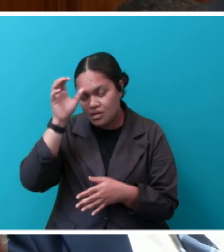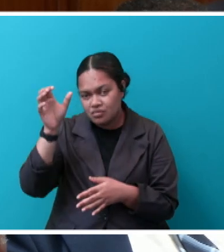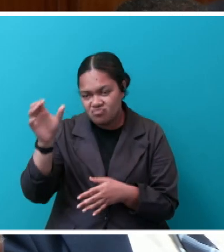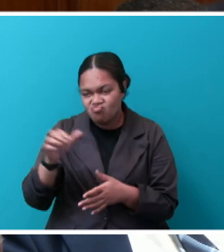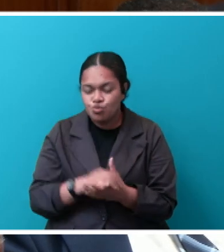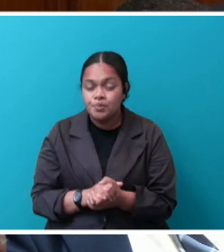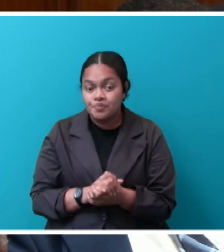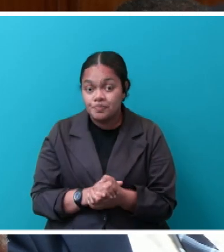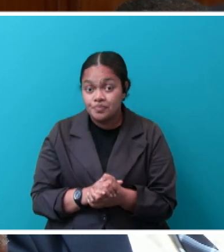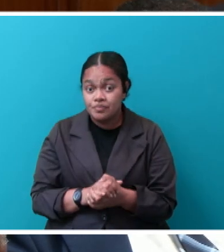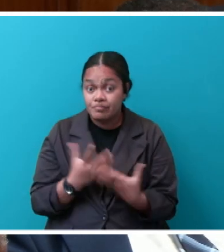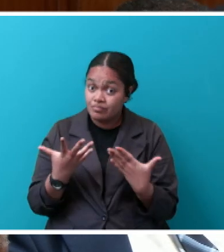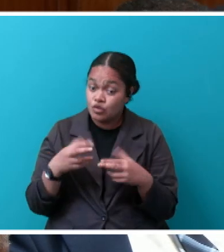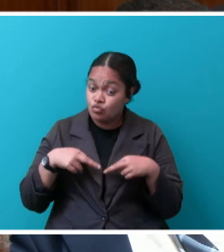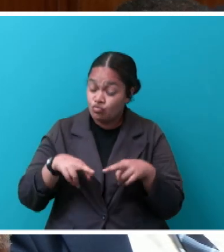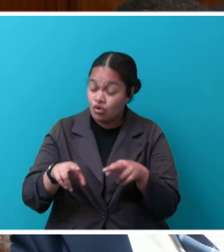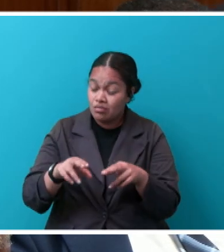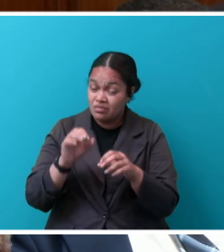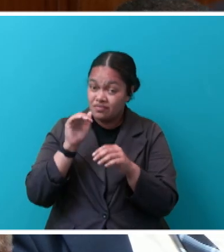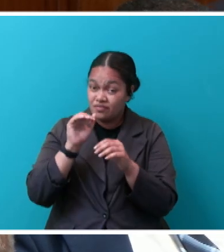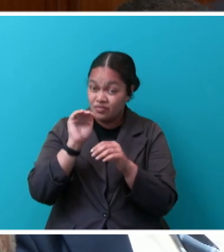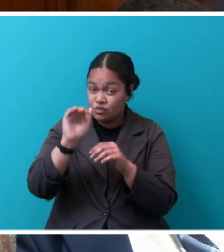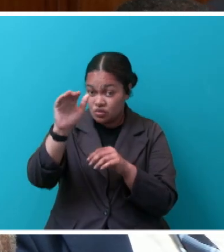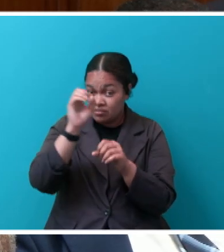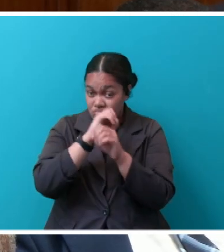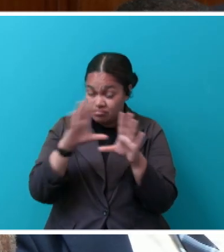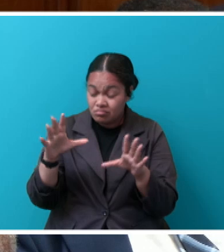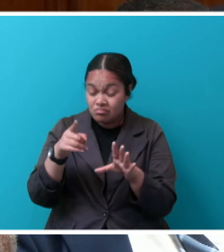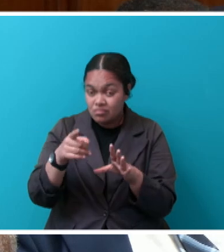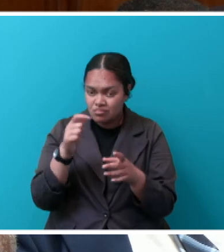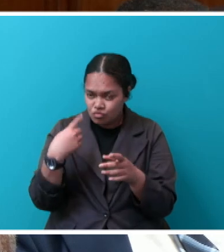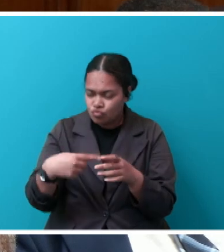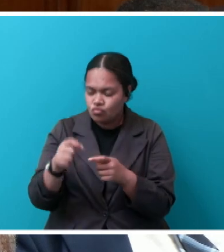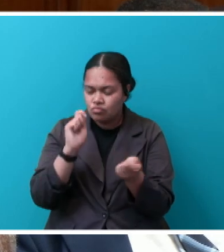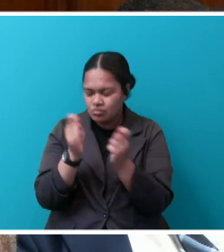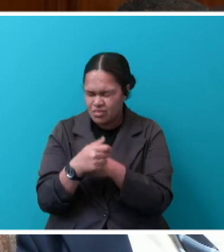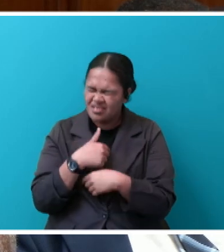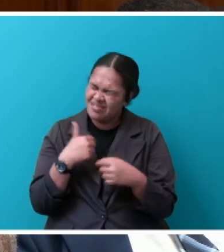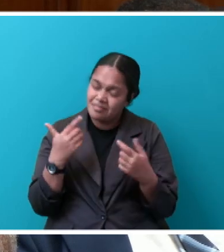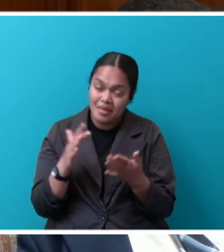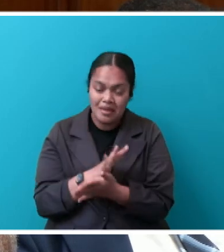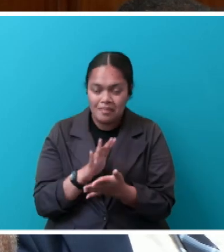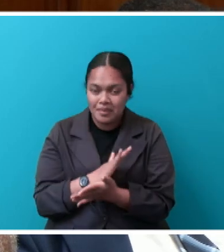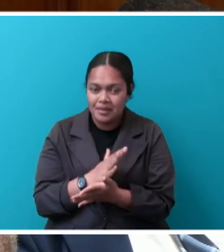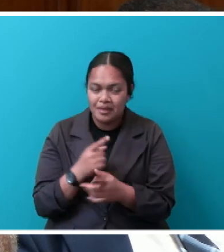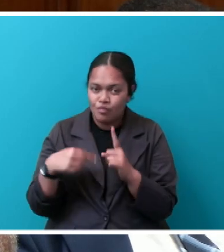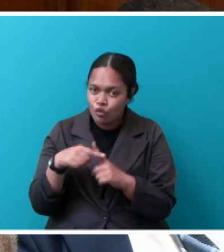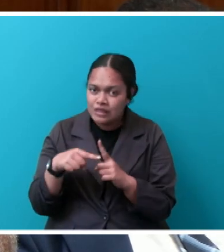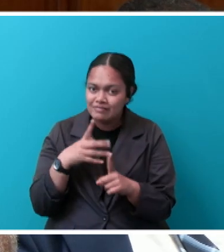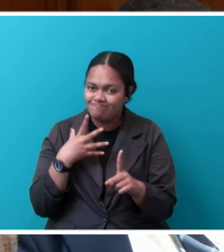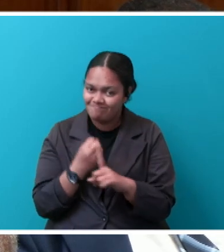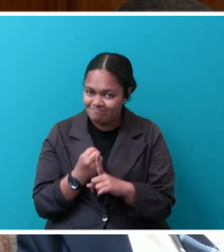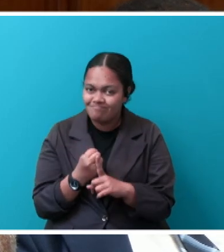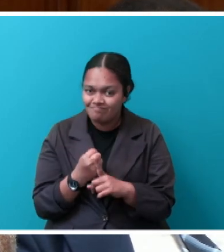road ahead is one of continued transformation, and I am most happy with the progress we have made and the positive impacts that we